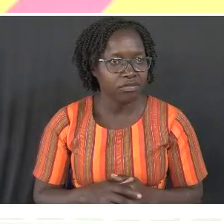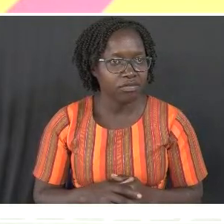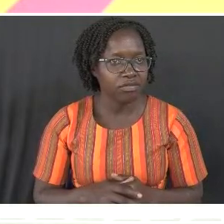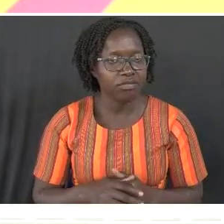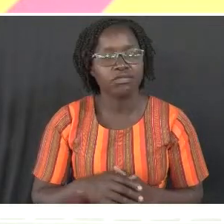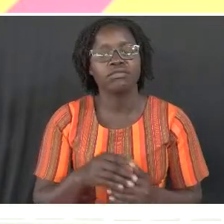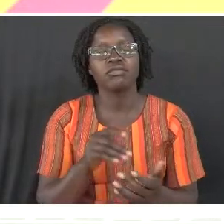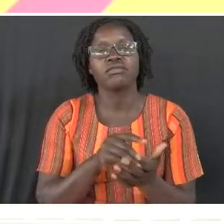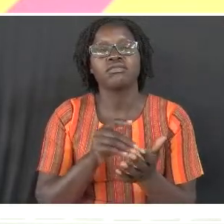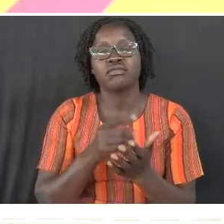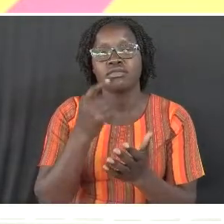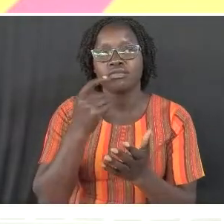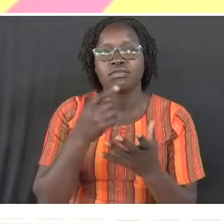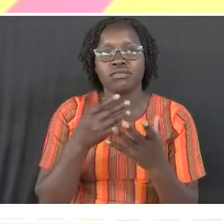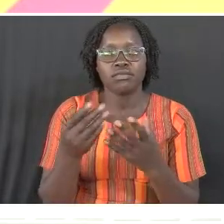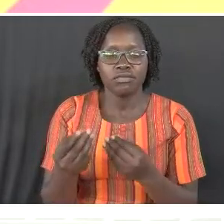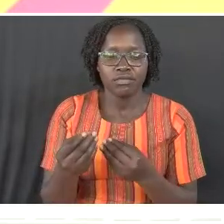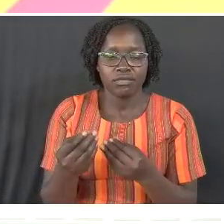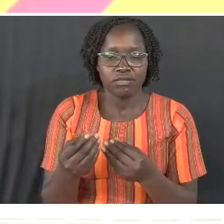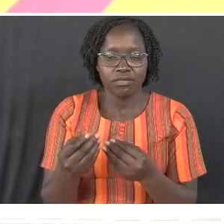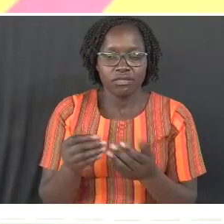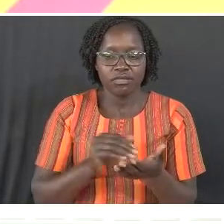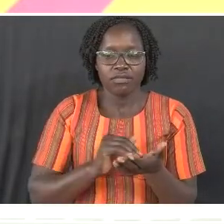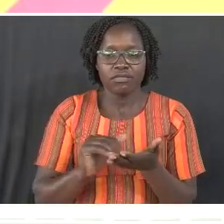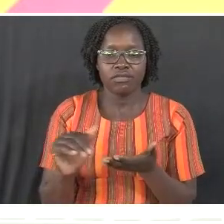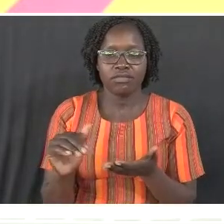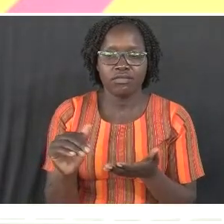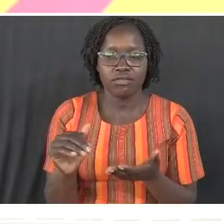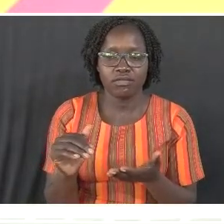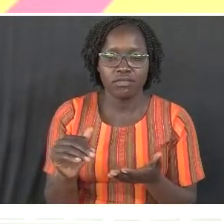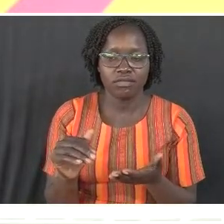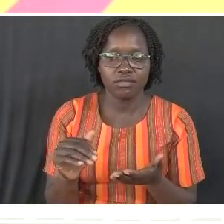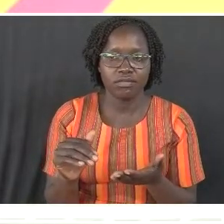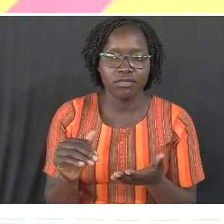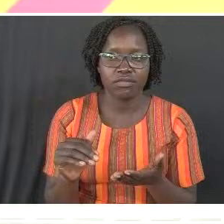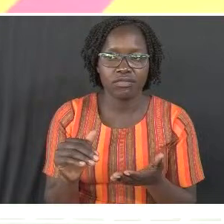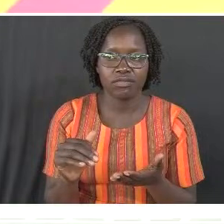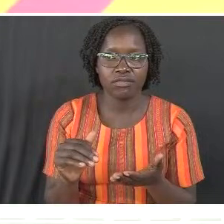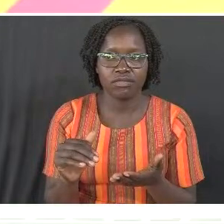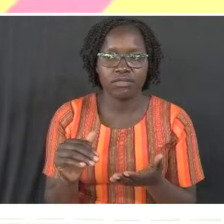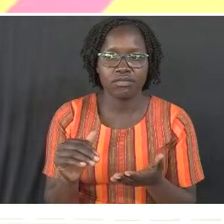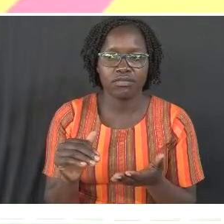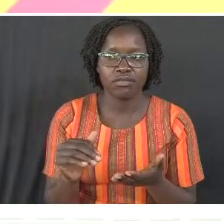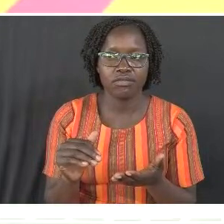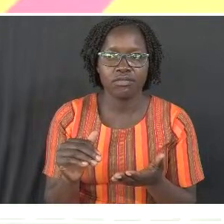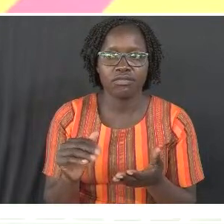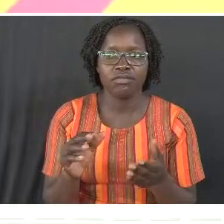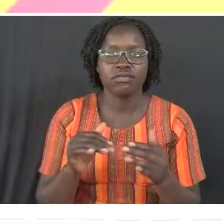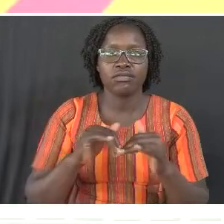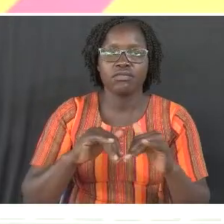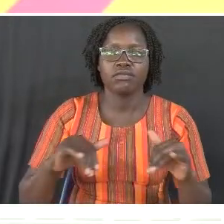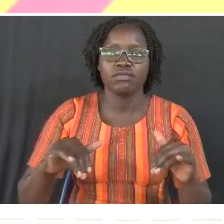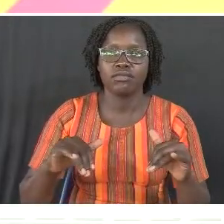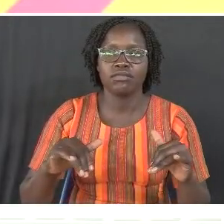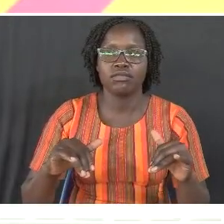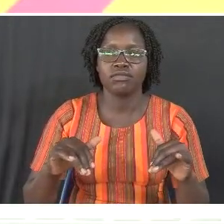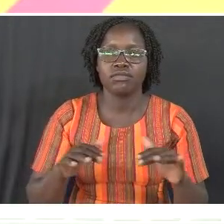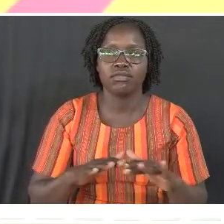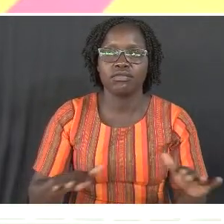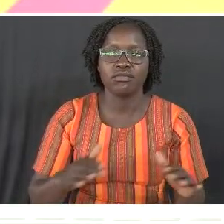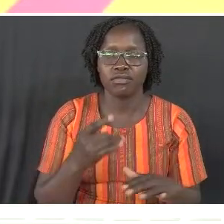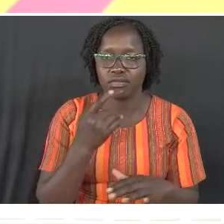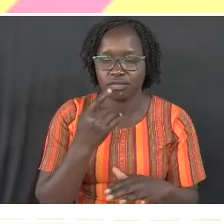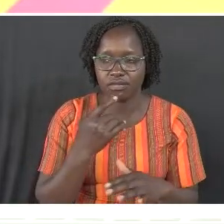to the dentist. They'll remove the milk ones, the milk teeth. We create space for the permanent